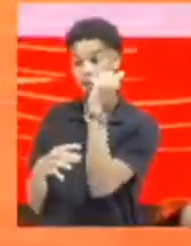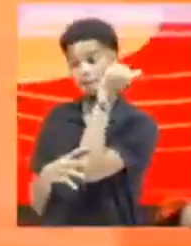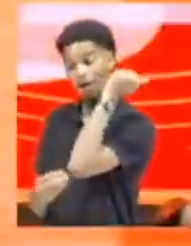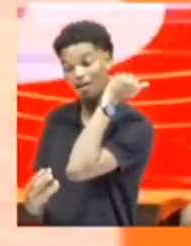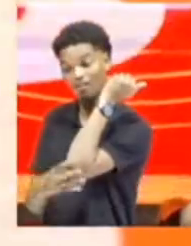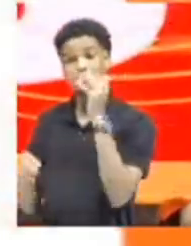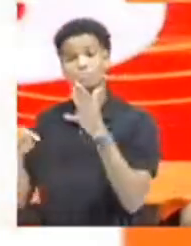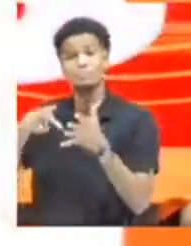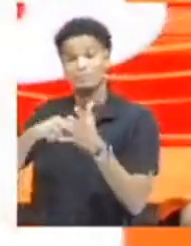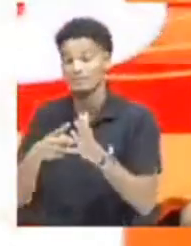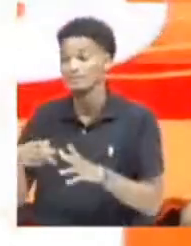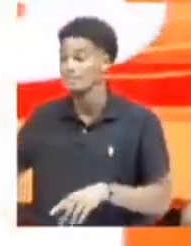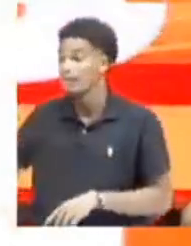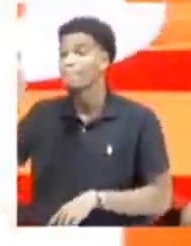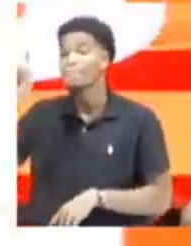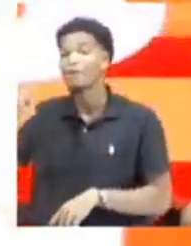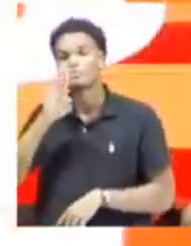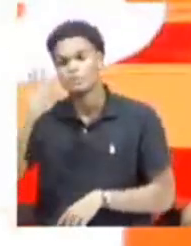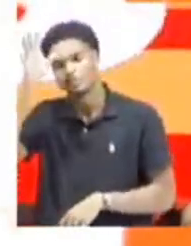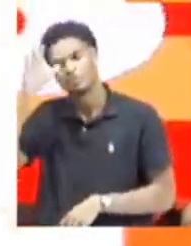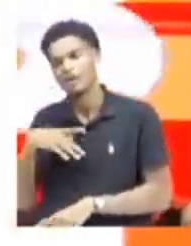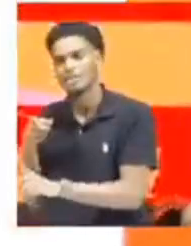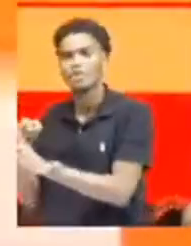most basic thing.